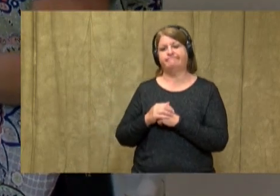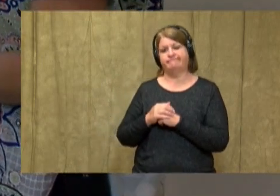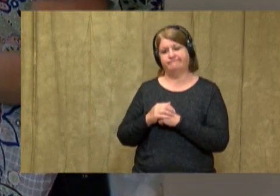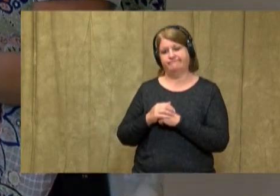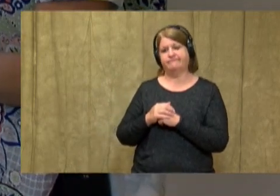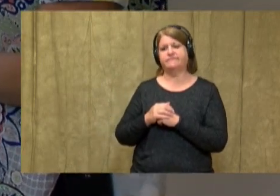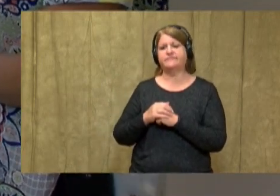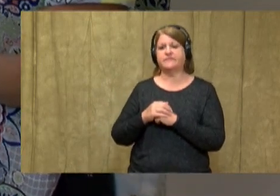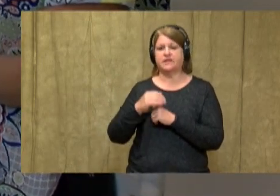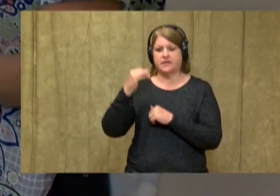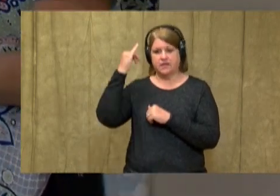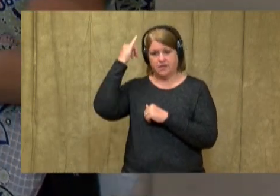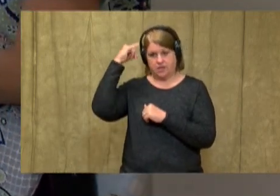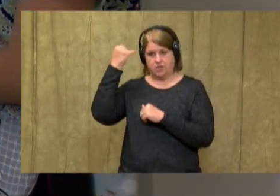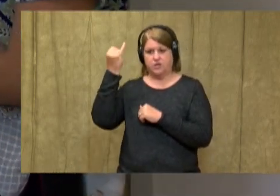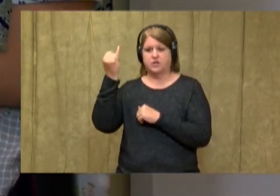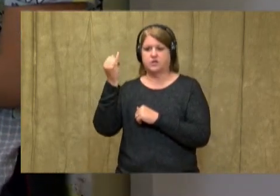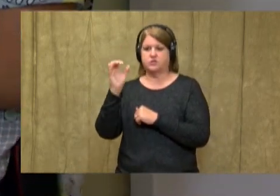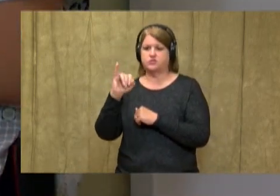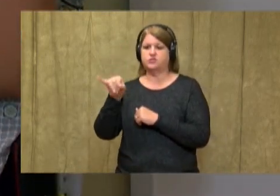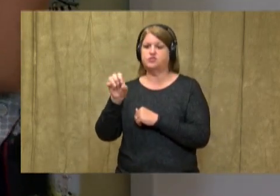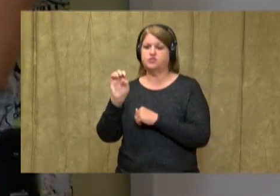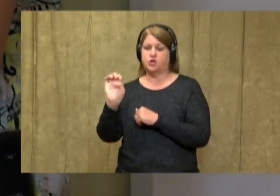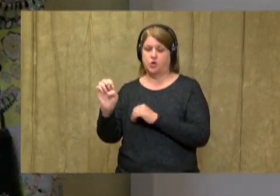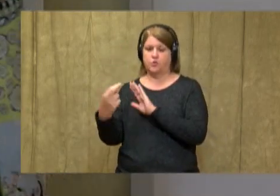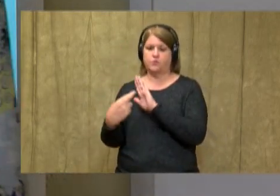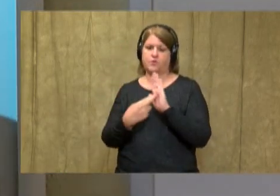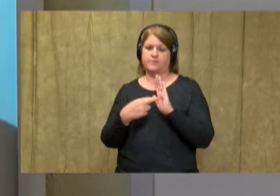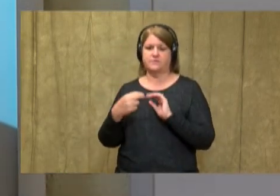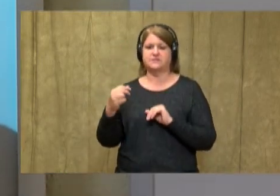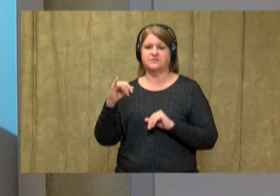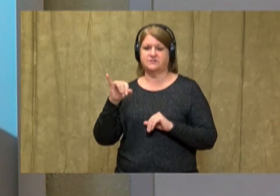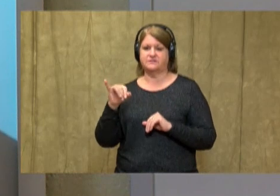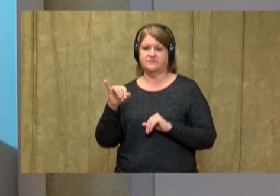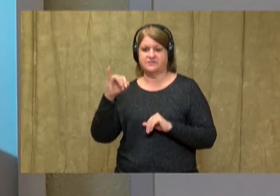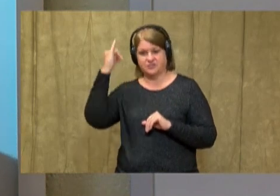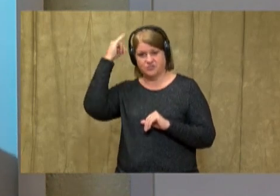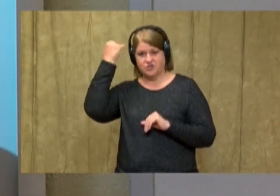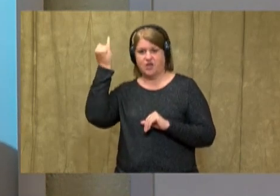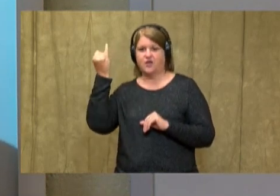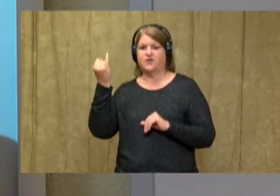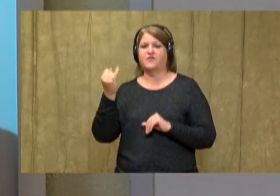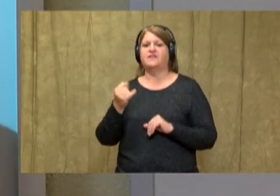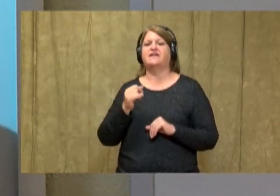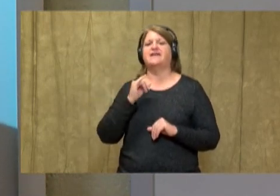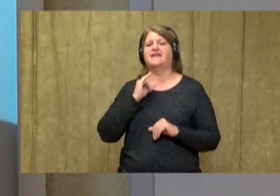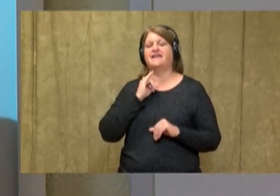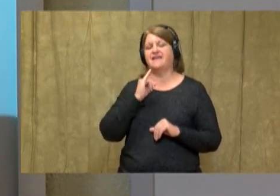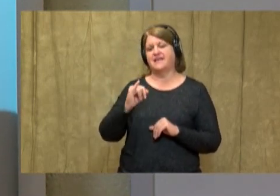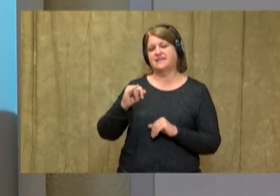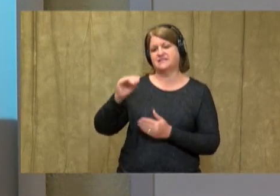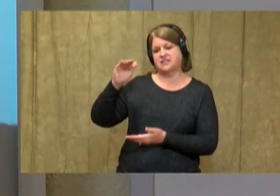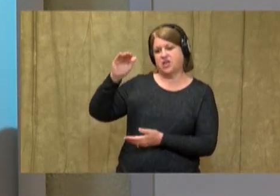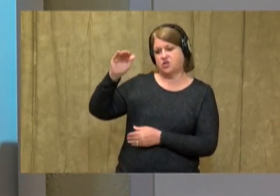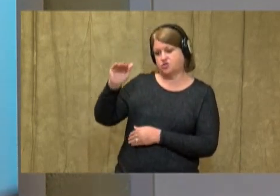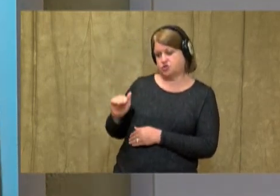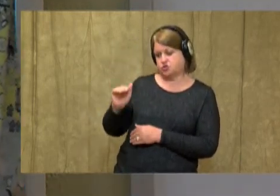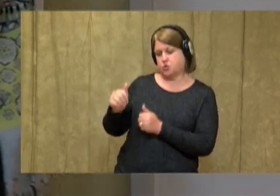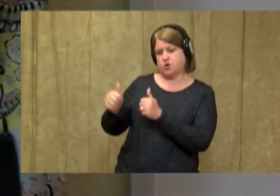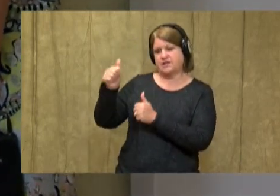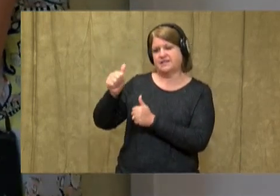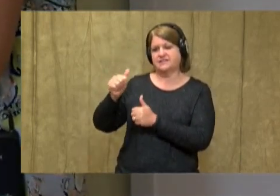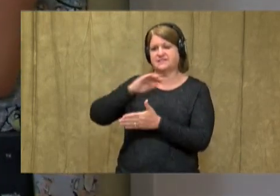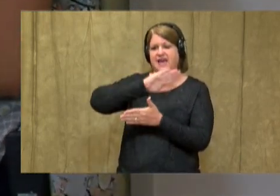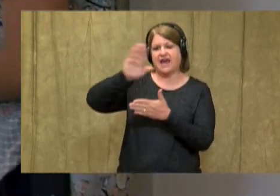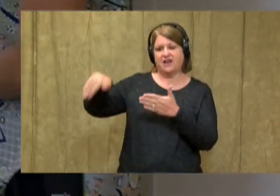This one right here, our J is for Joe. Joe is the shortest out of